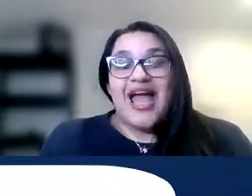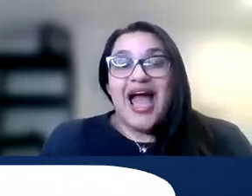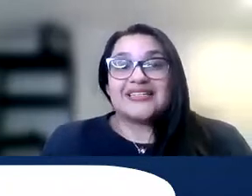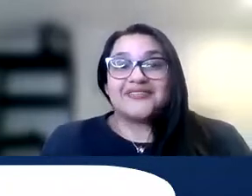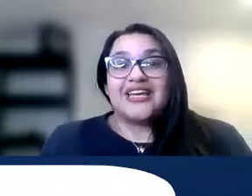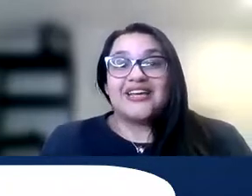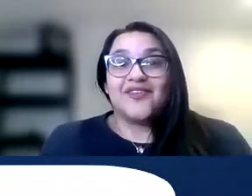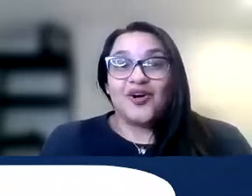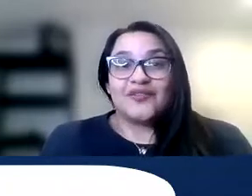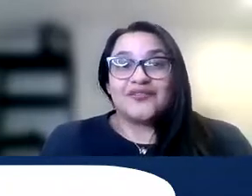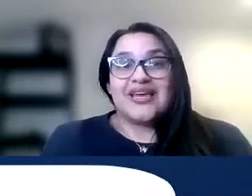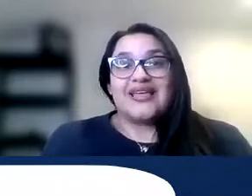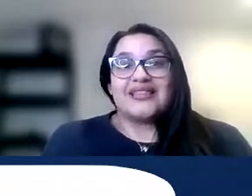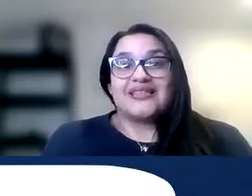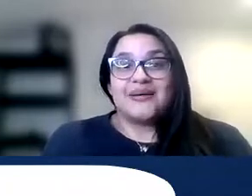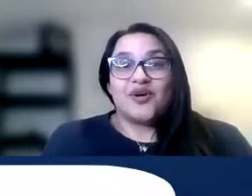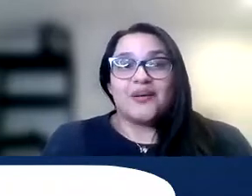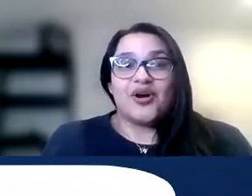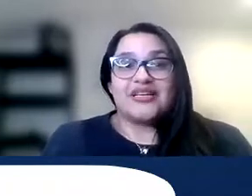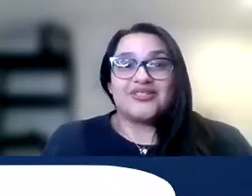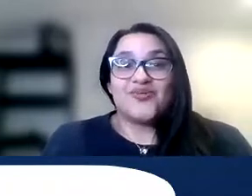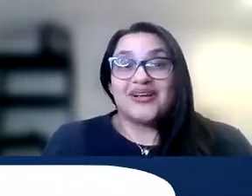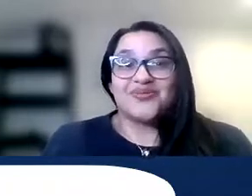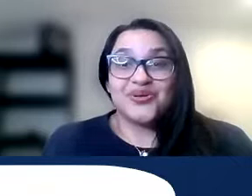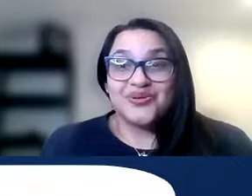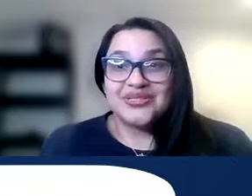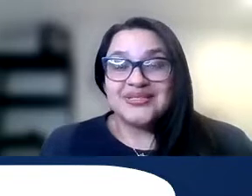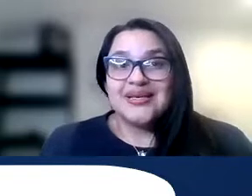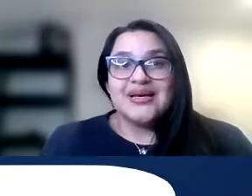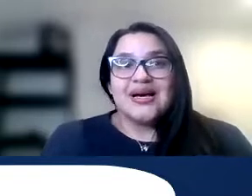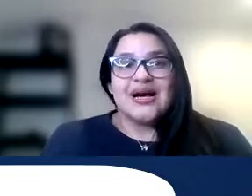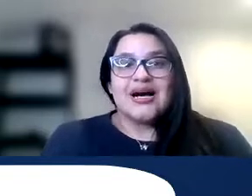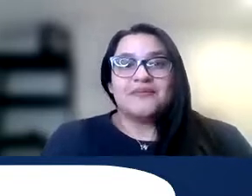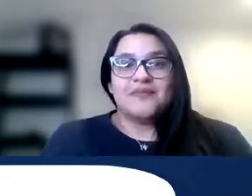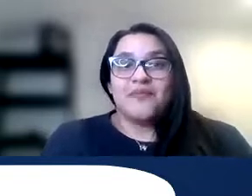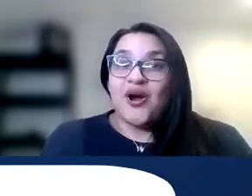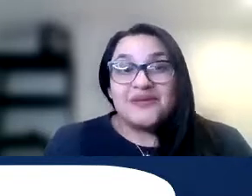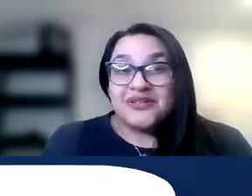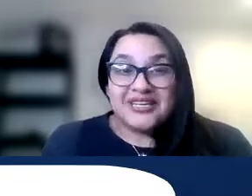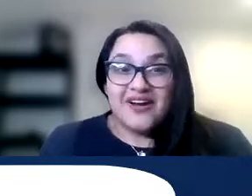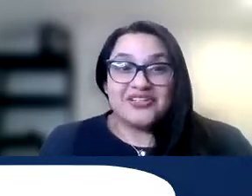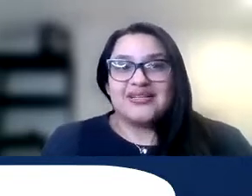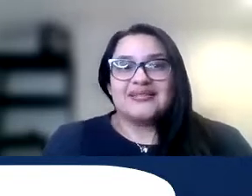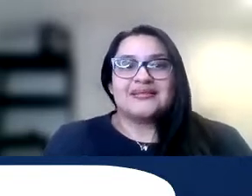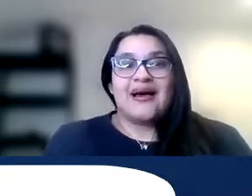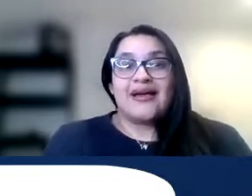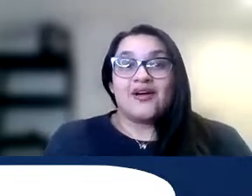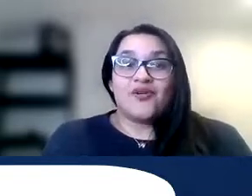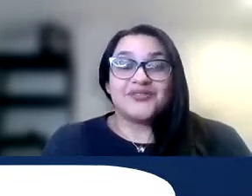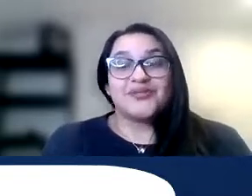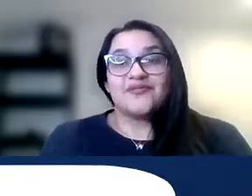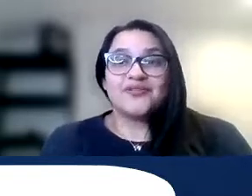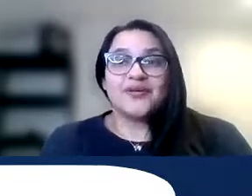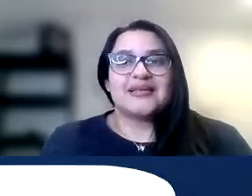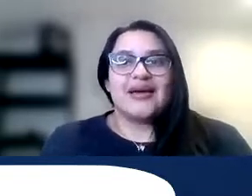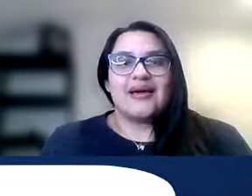to be actively involved in the Democratic Party's grassroots party building functions like